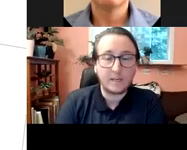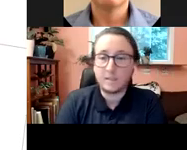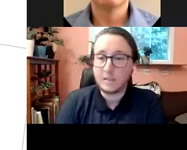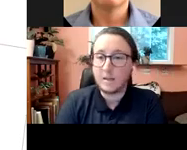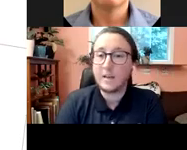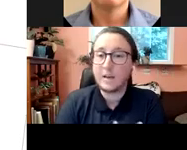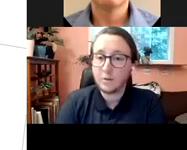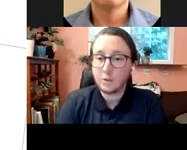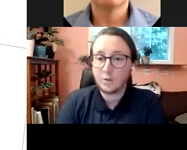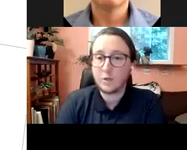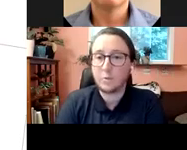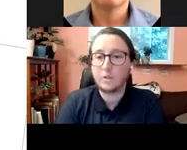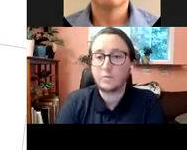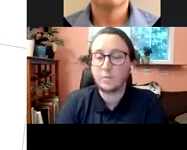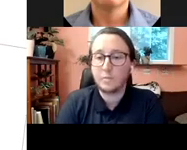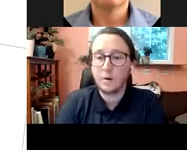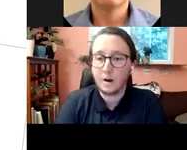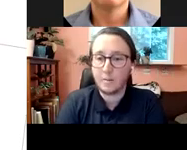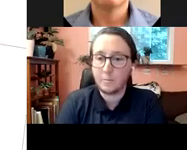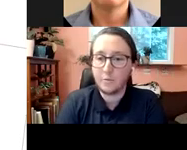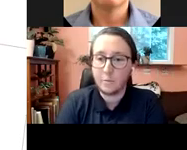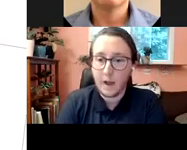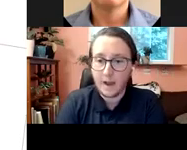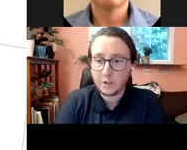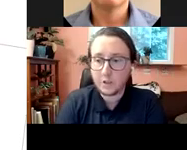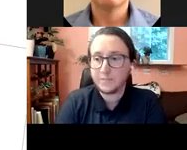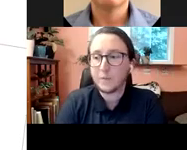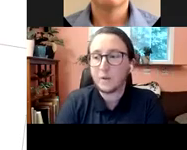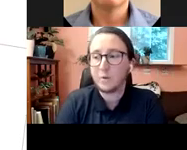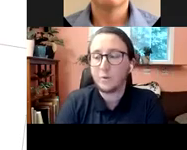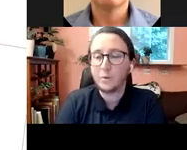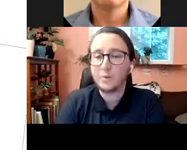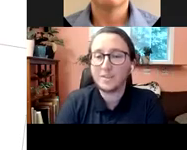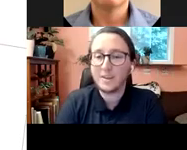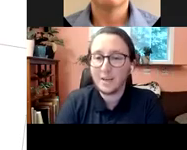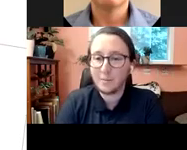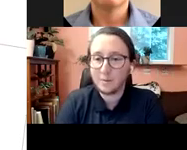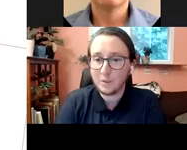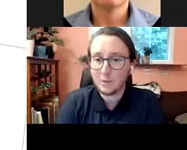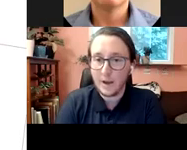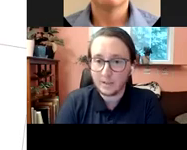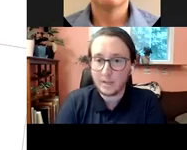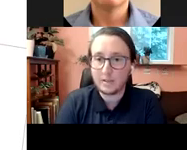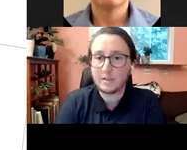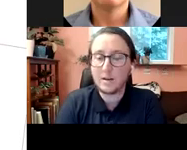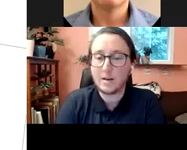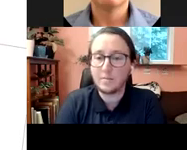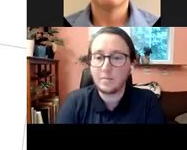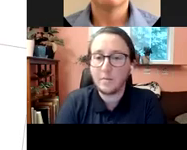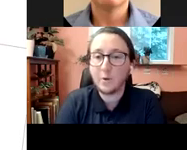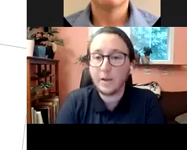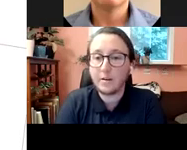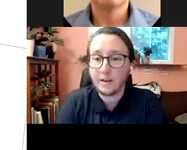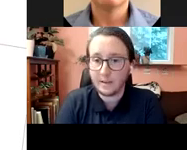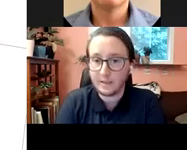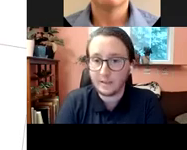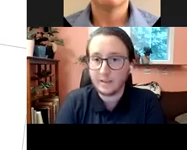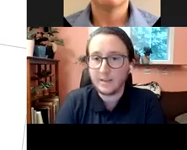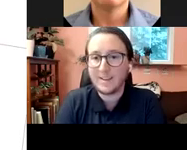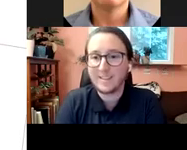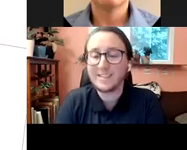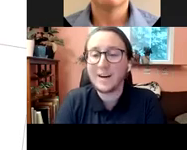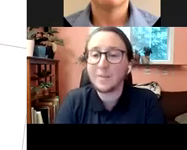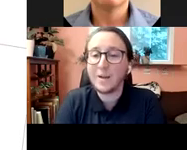And the other story was from Ash, who was unable to access healthcare